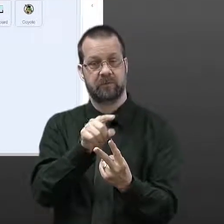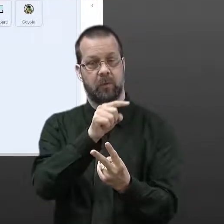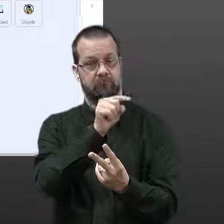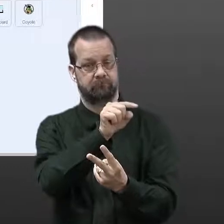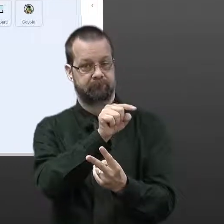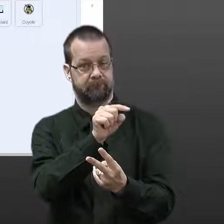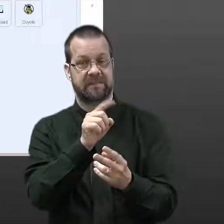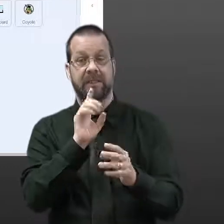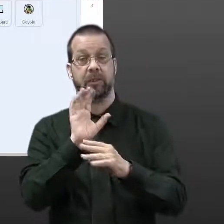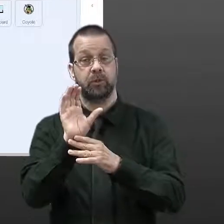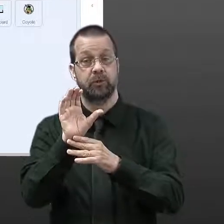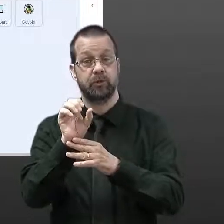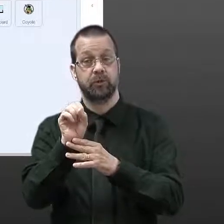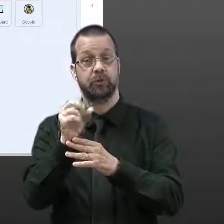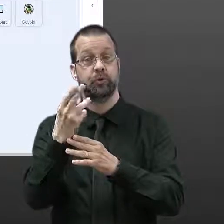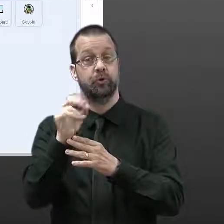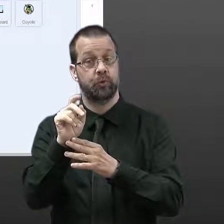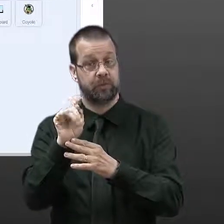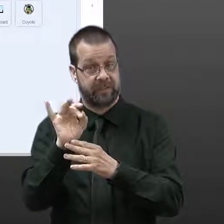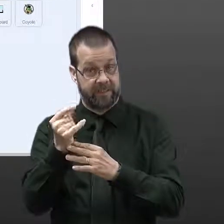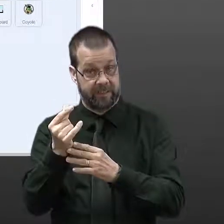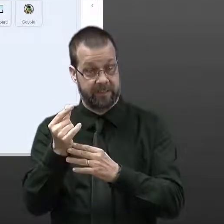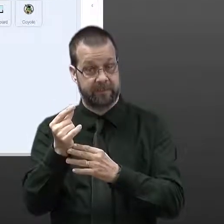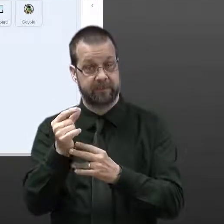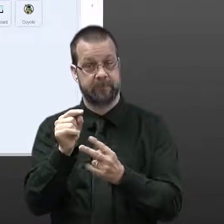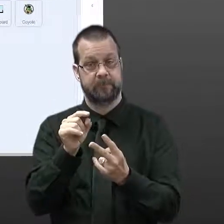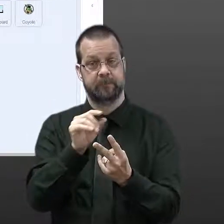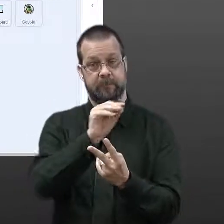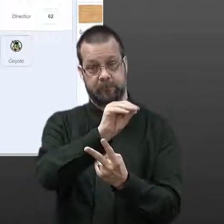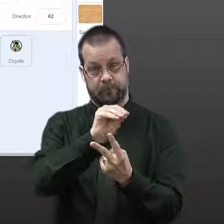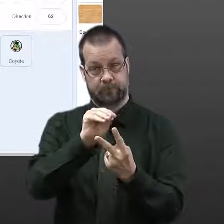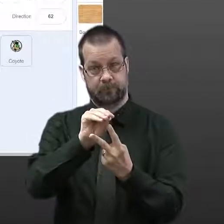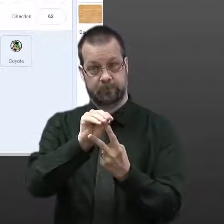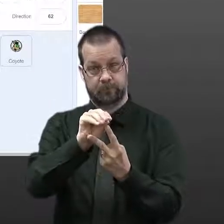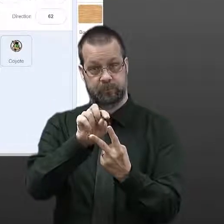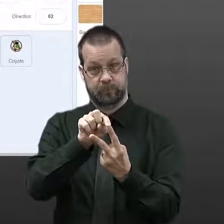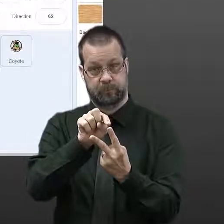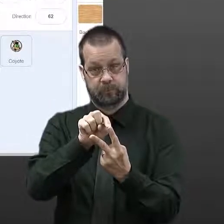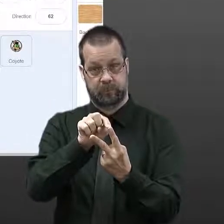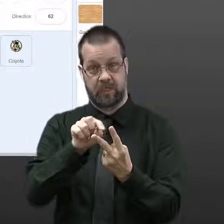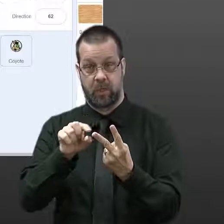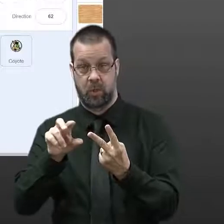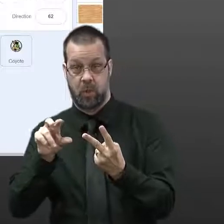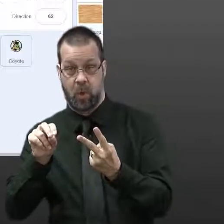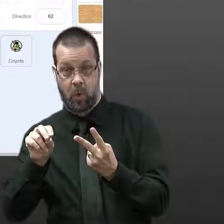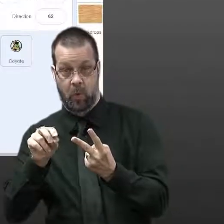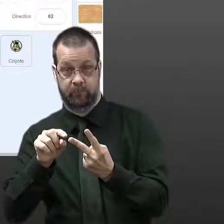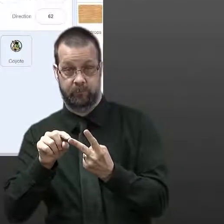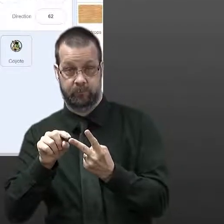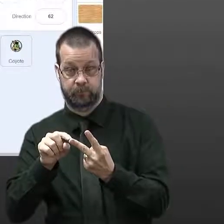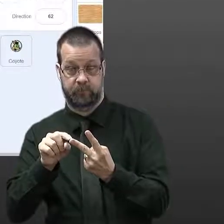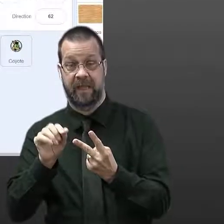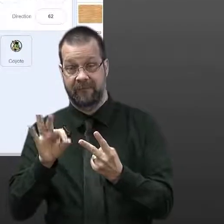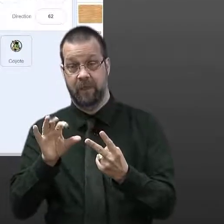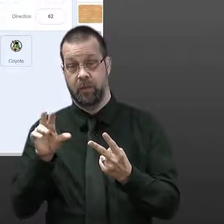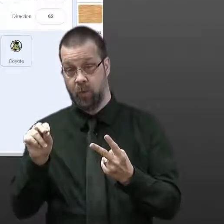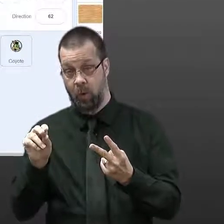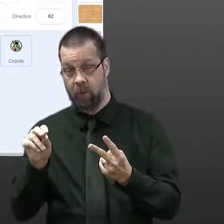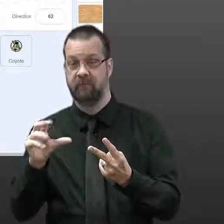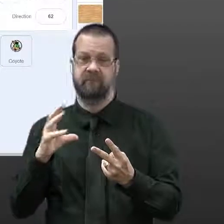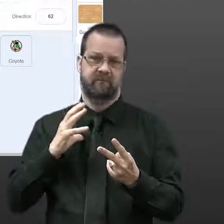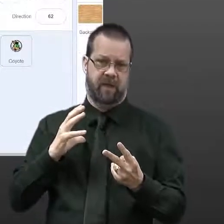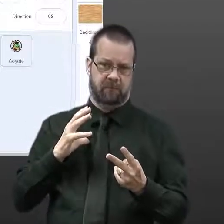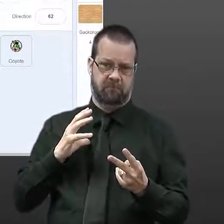to variables and grab this oval block that says shooting. We want to check to see if shooting here is